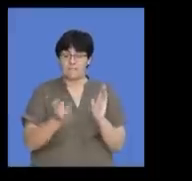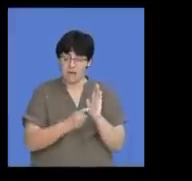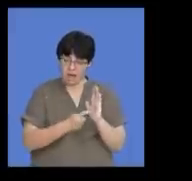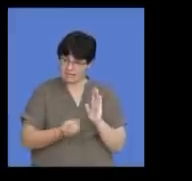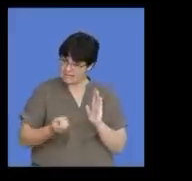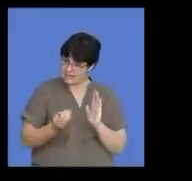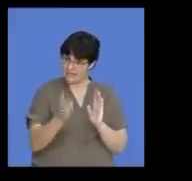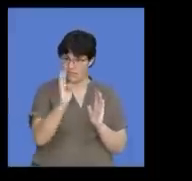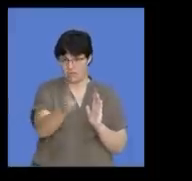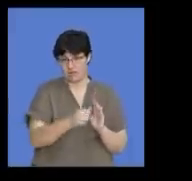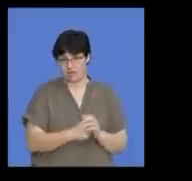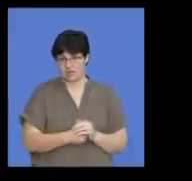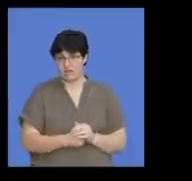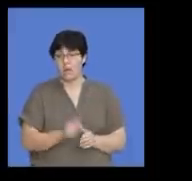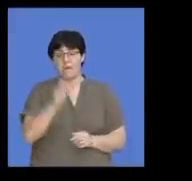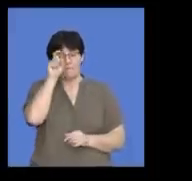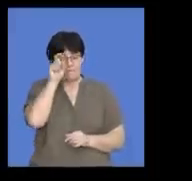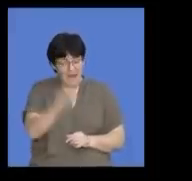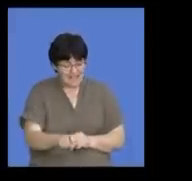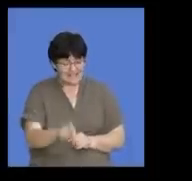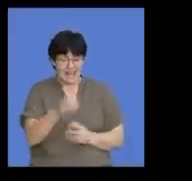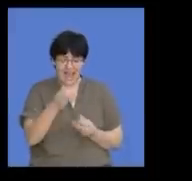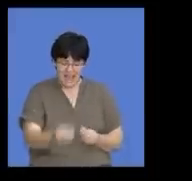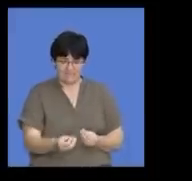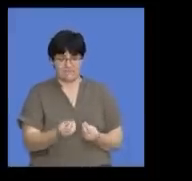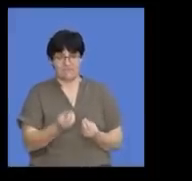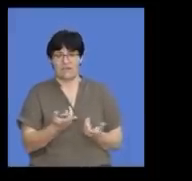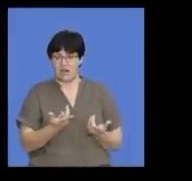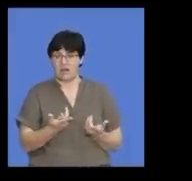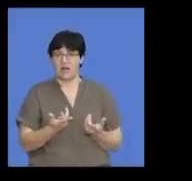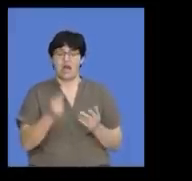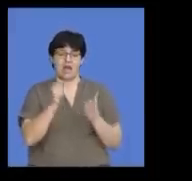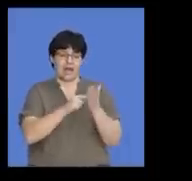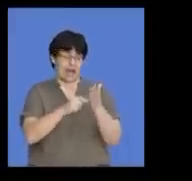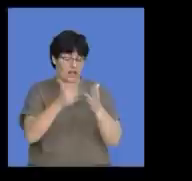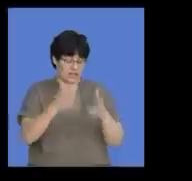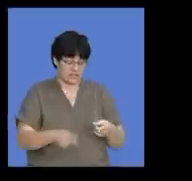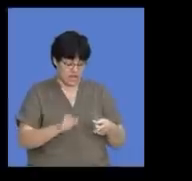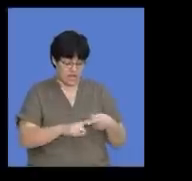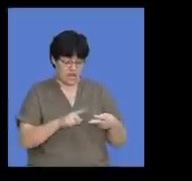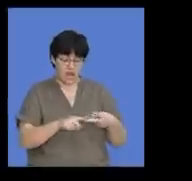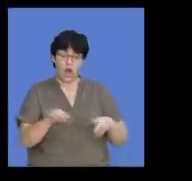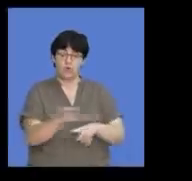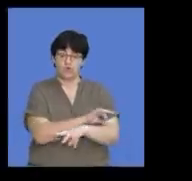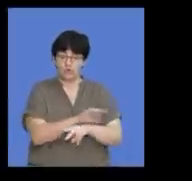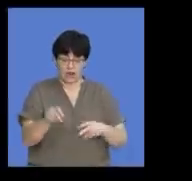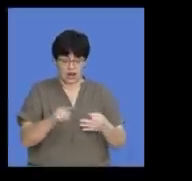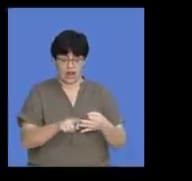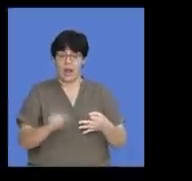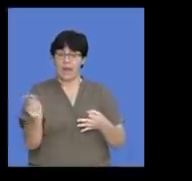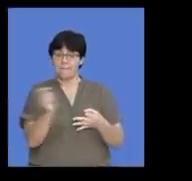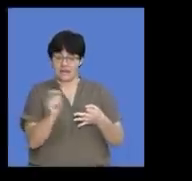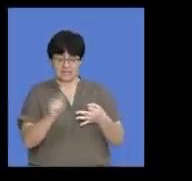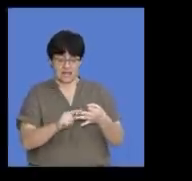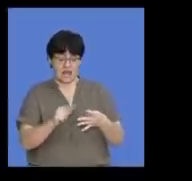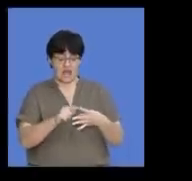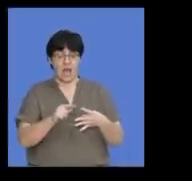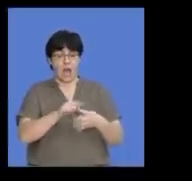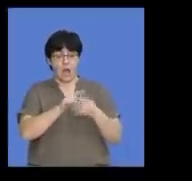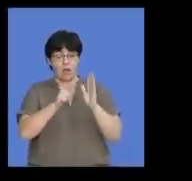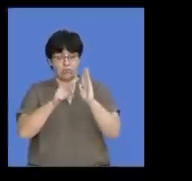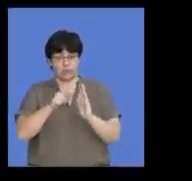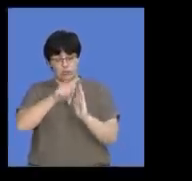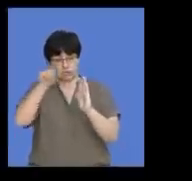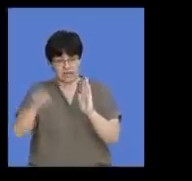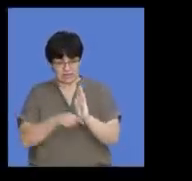for this. You must have the following equipment: a calculator, a ruler and a pencil, protractor, as well